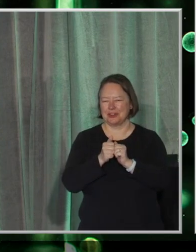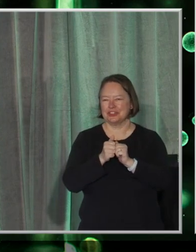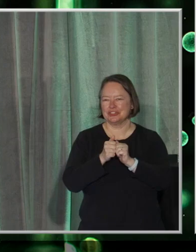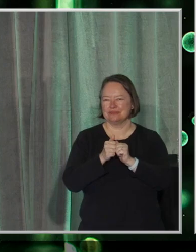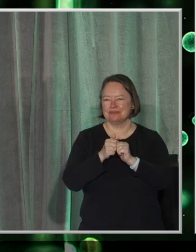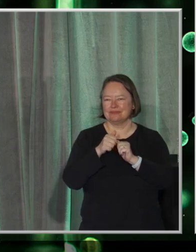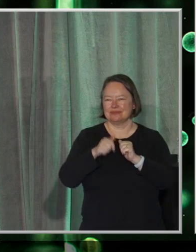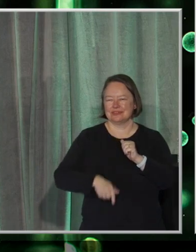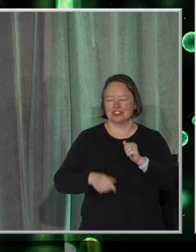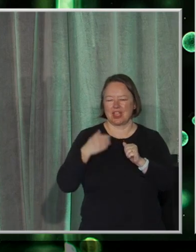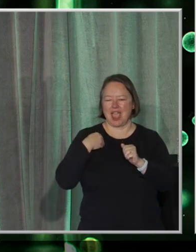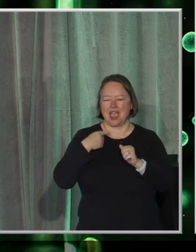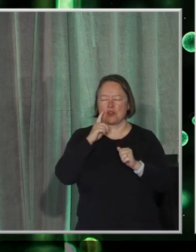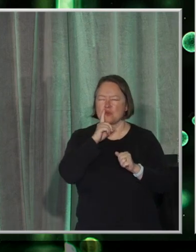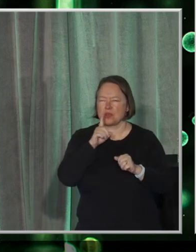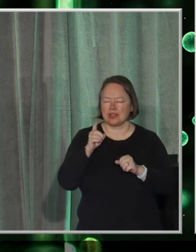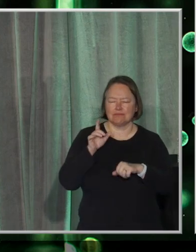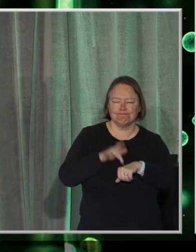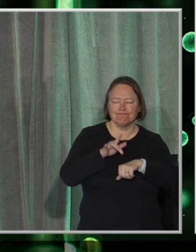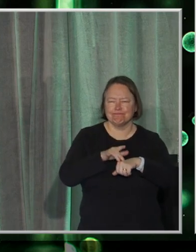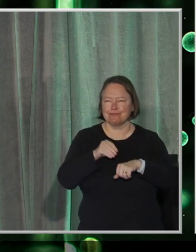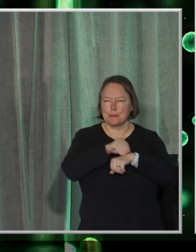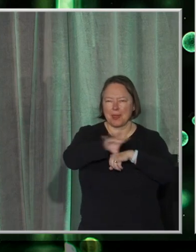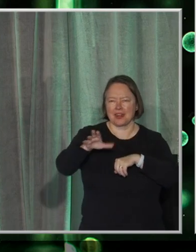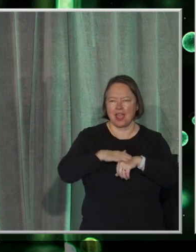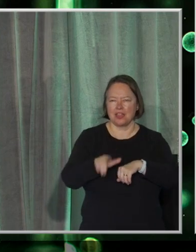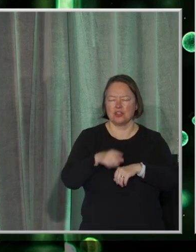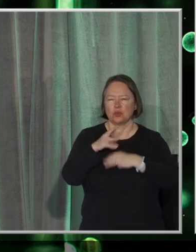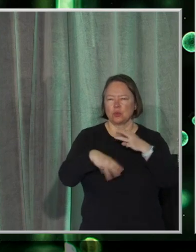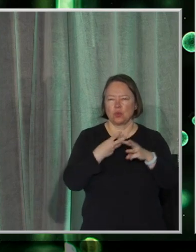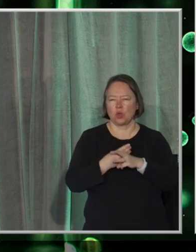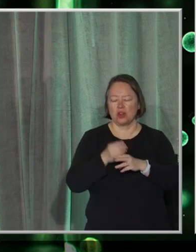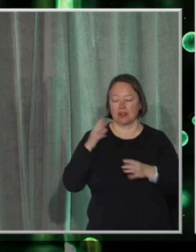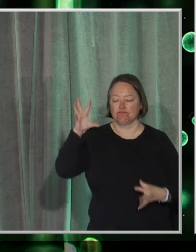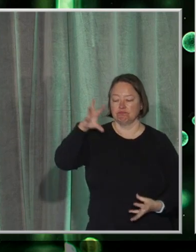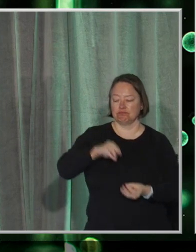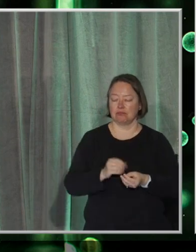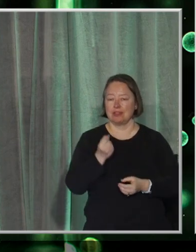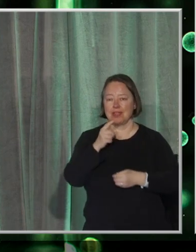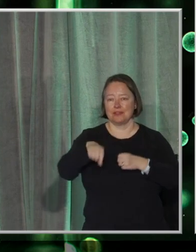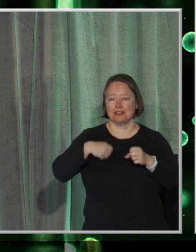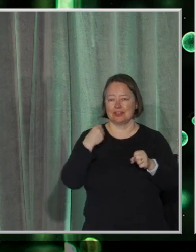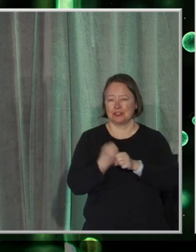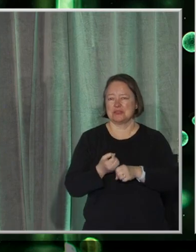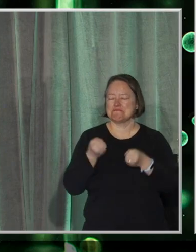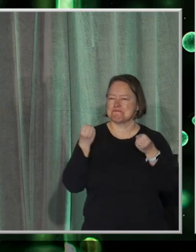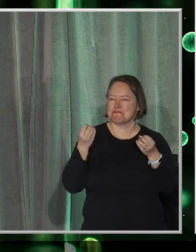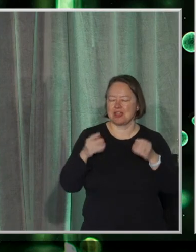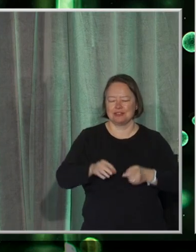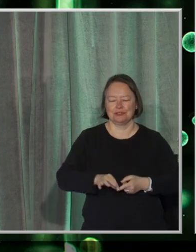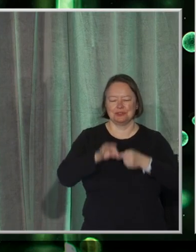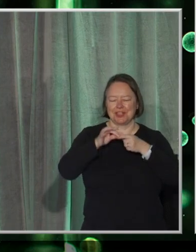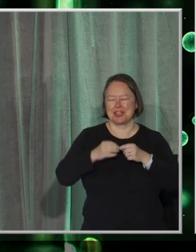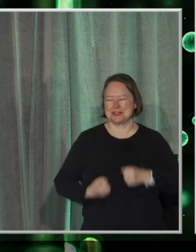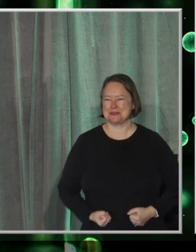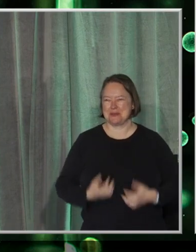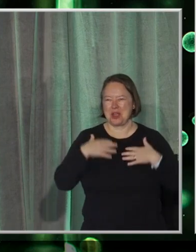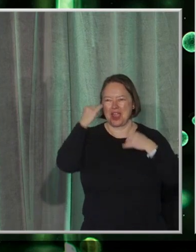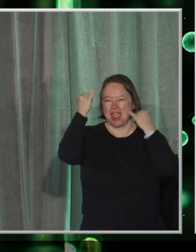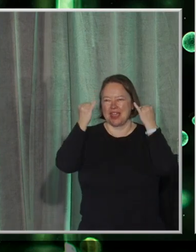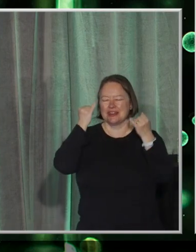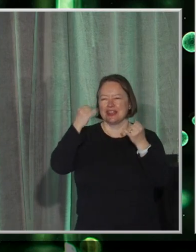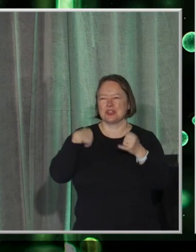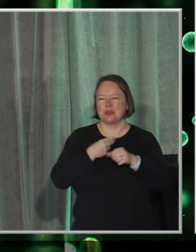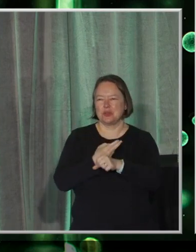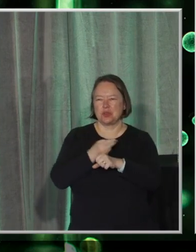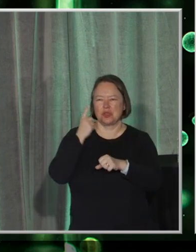enact tangible impact in the world. In our 11 years, we've encountered a multitude of unique and inspiring ideas that have capitalized